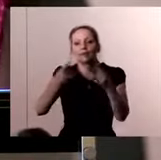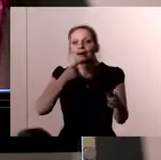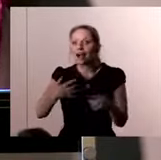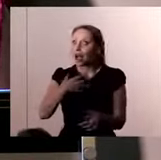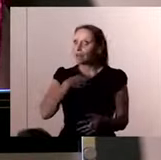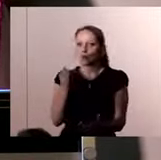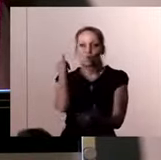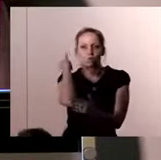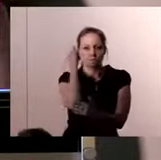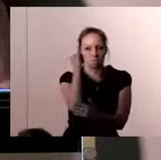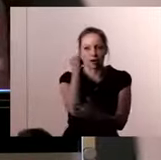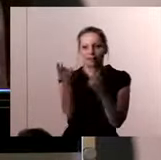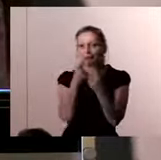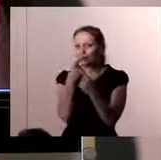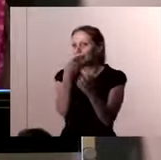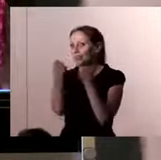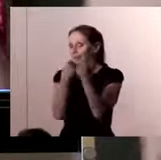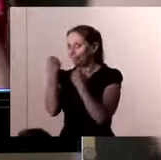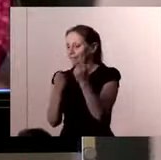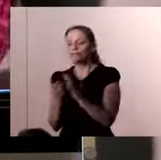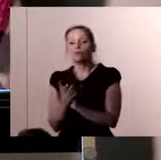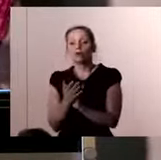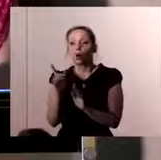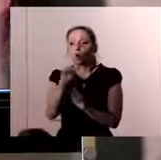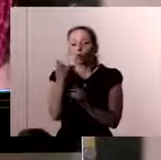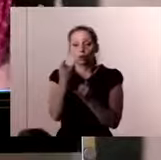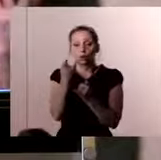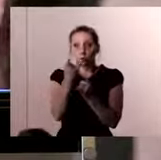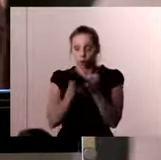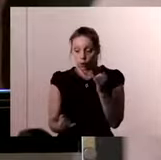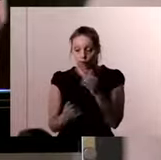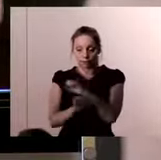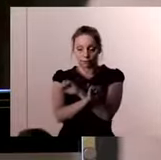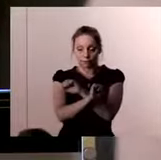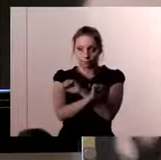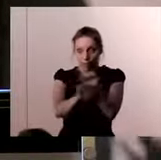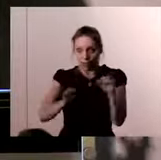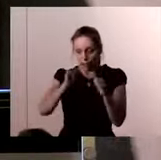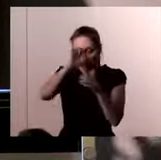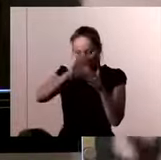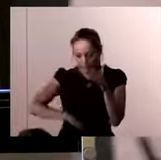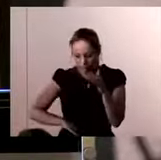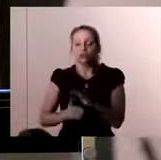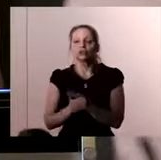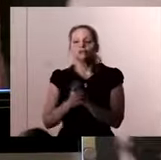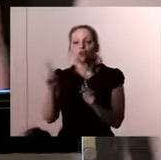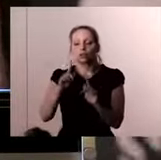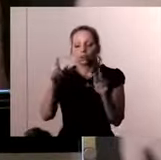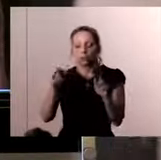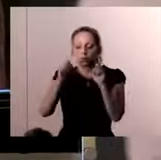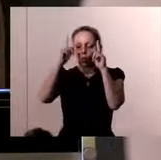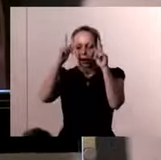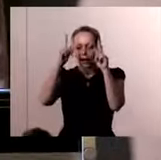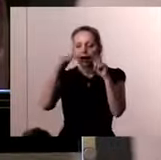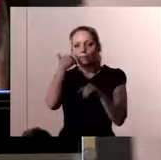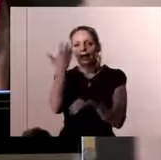information. What makes this worse is that our basic human experience of all this information is like waking up every day and just being hit